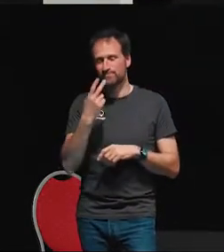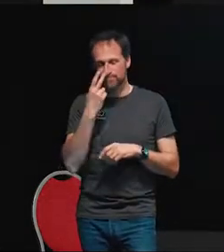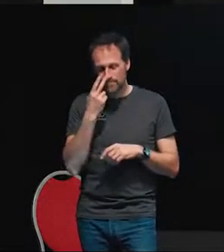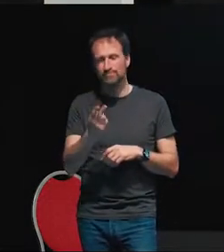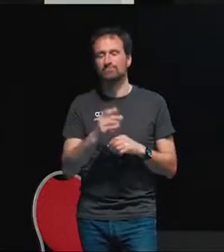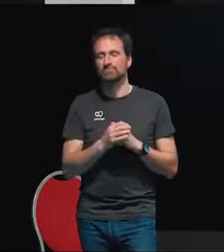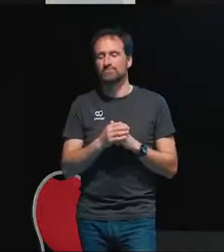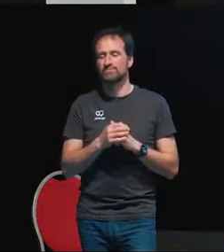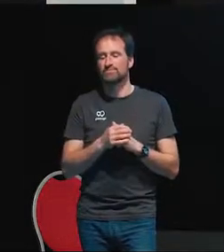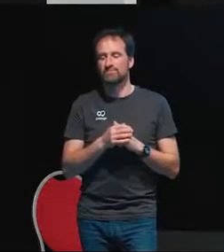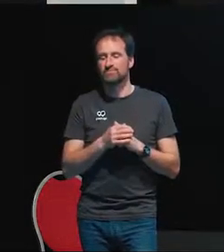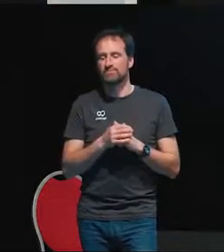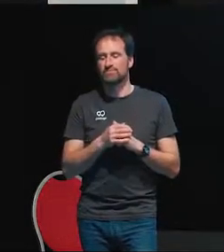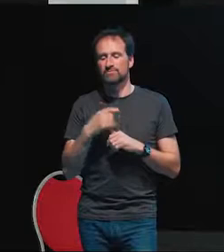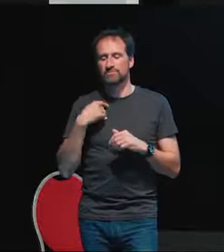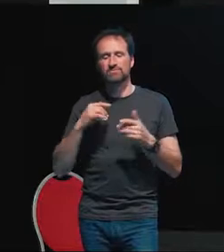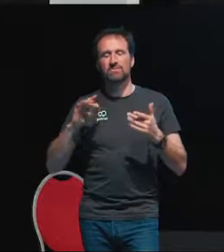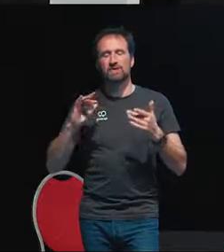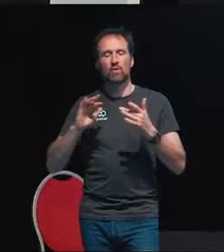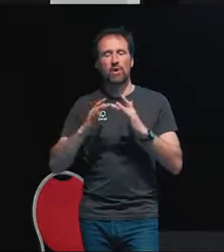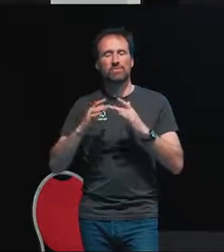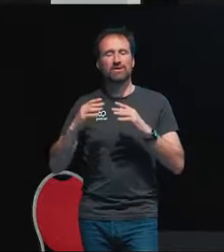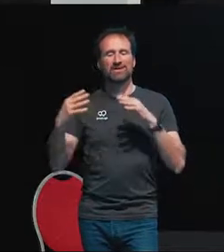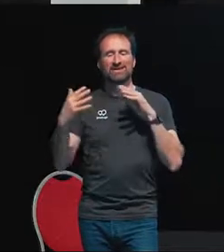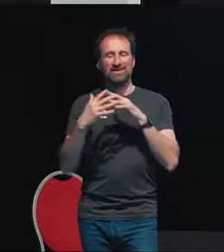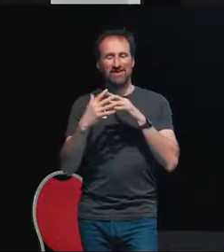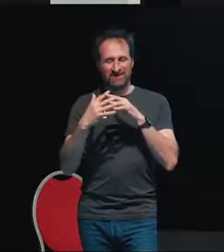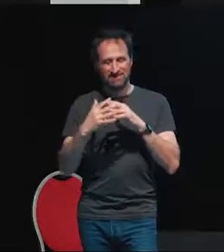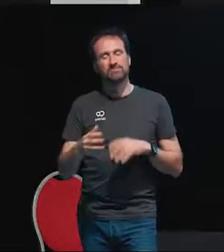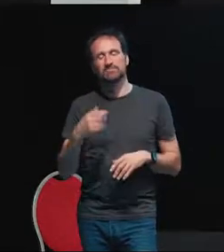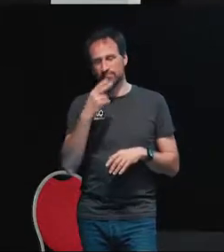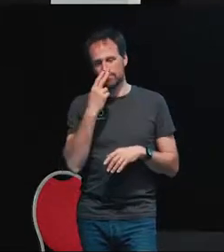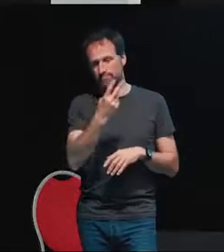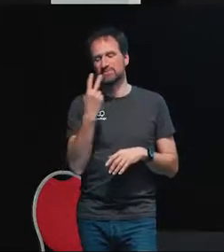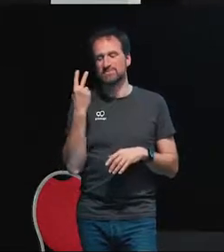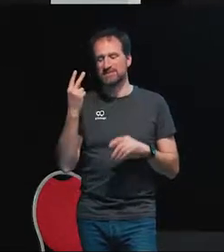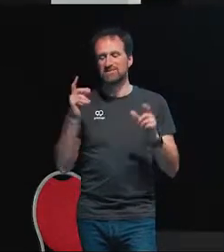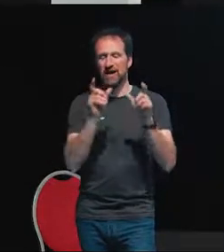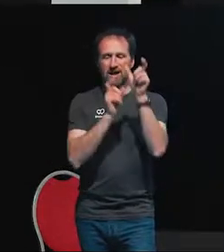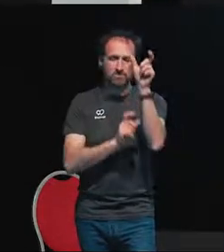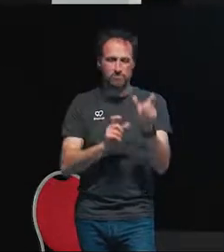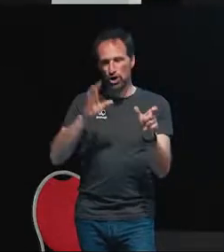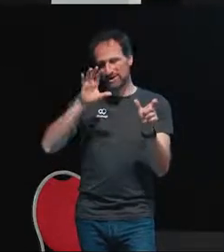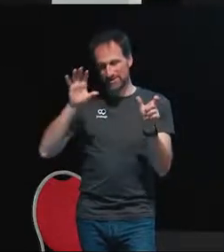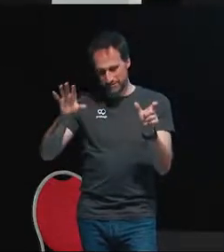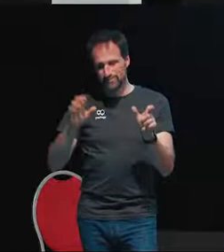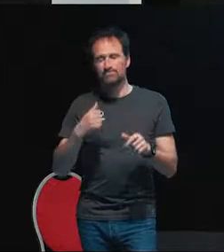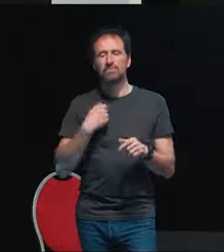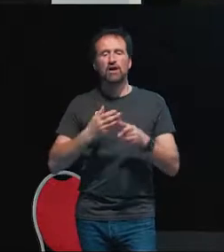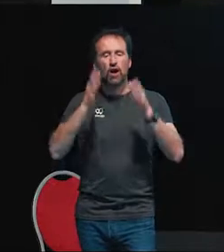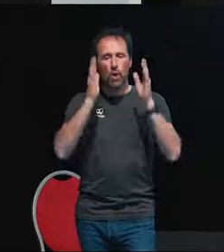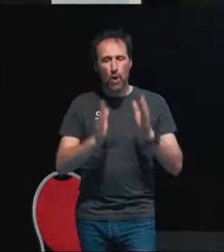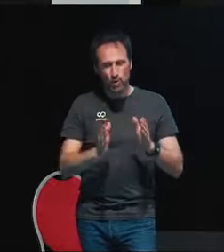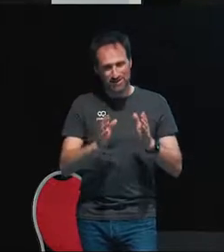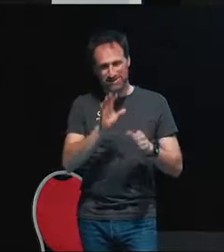our web interface so here you can see I have two boxes so I have my host application